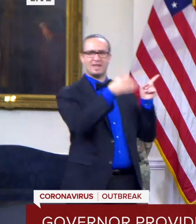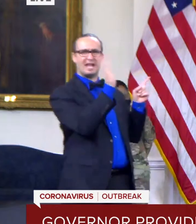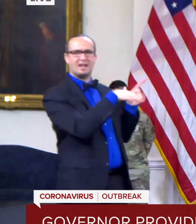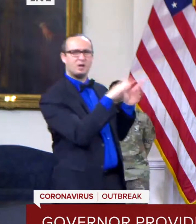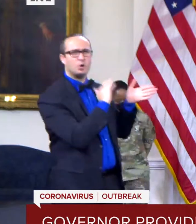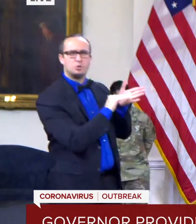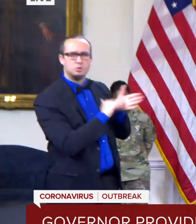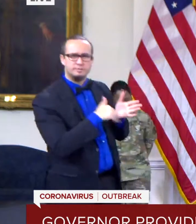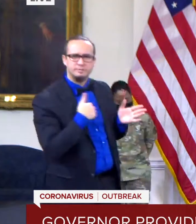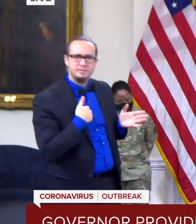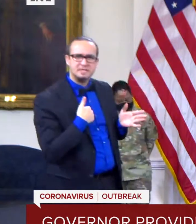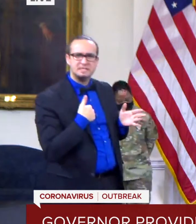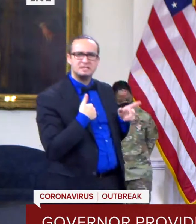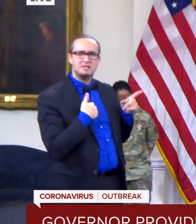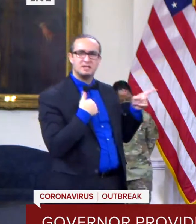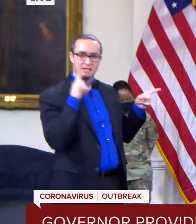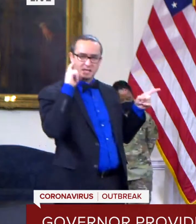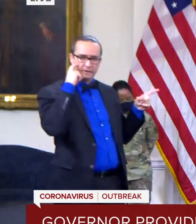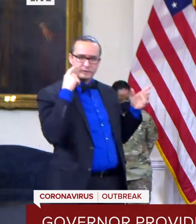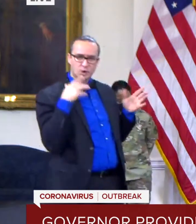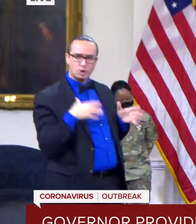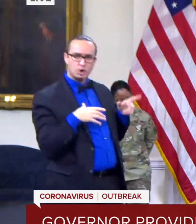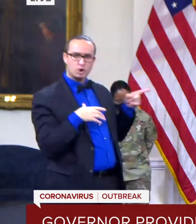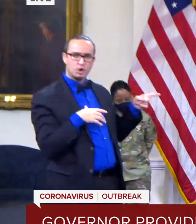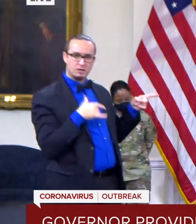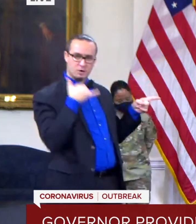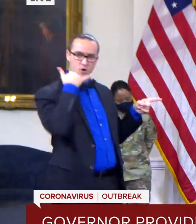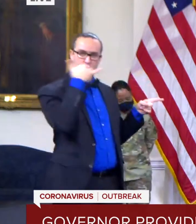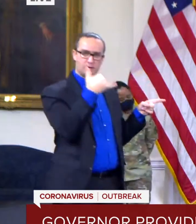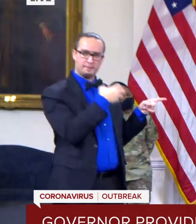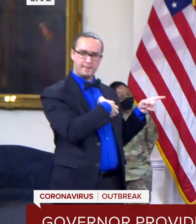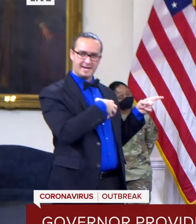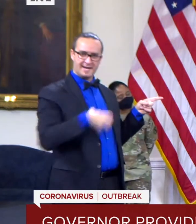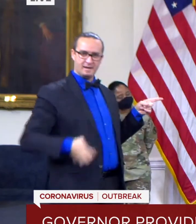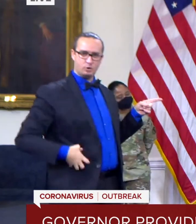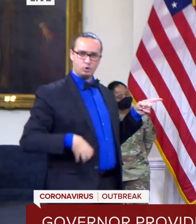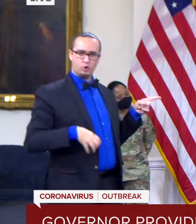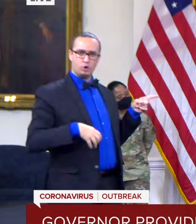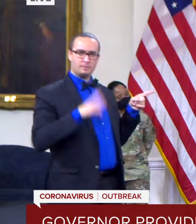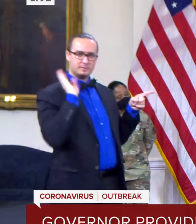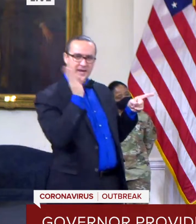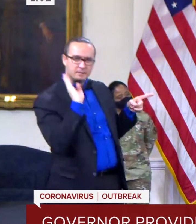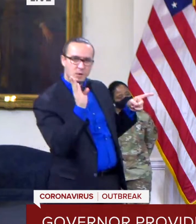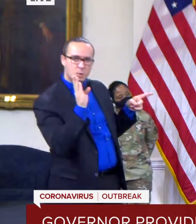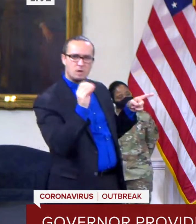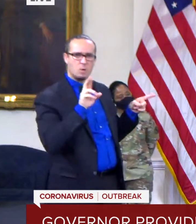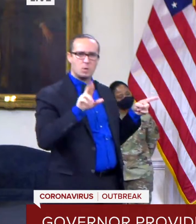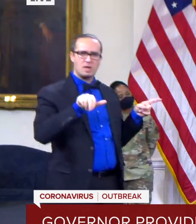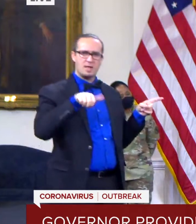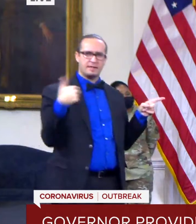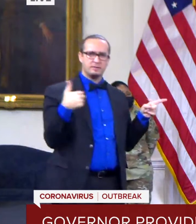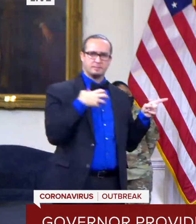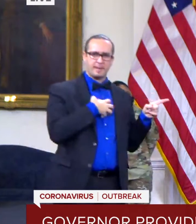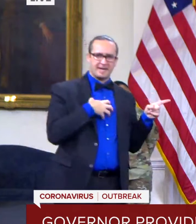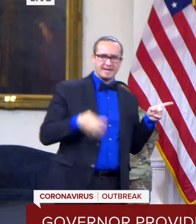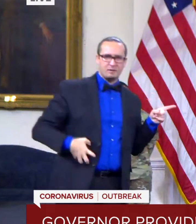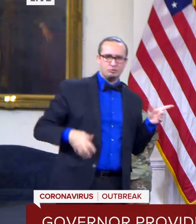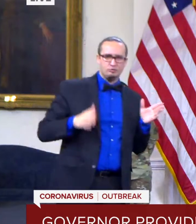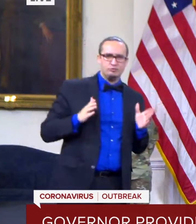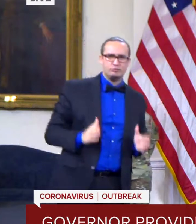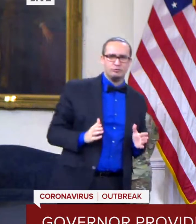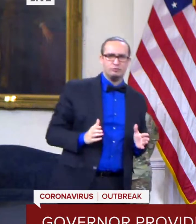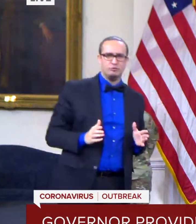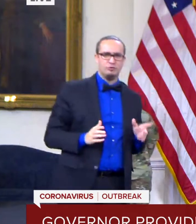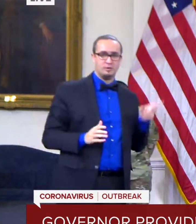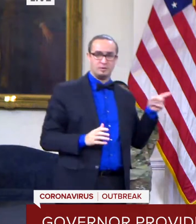you picked up the phone and called the mayor about this, or the mayor picked up the phone and called you? Has it just been your staffs talking about how they get more vaccine or where the